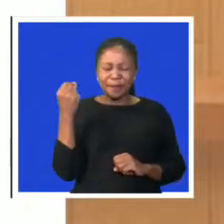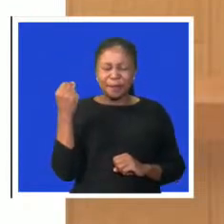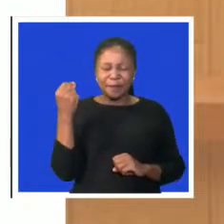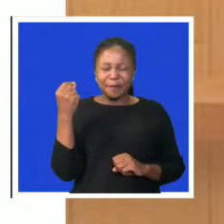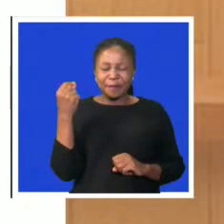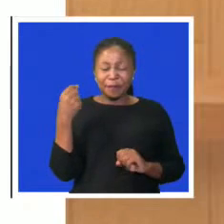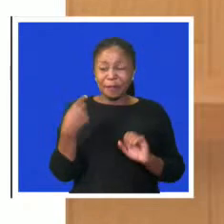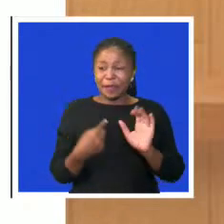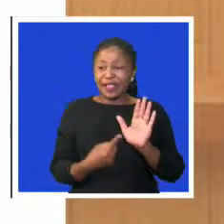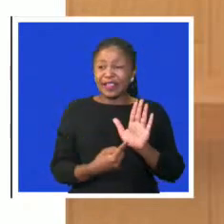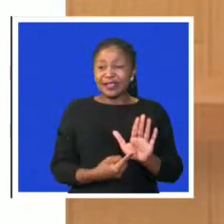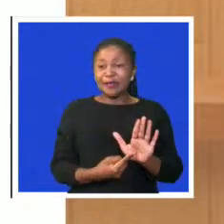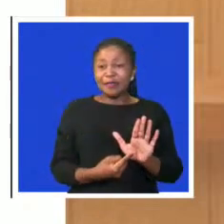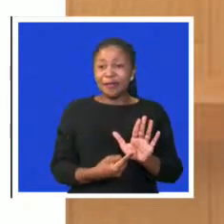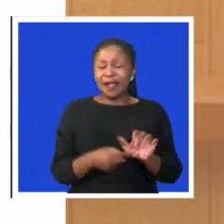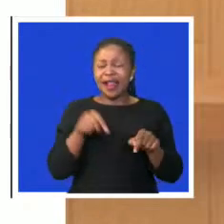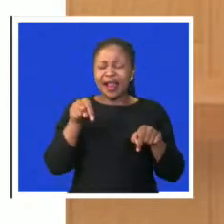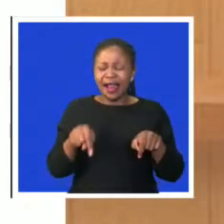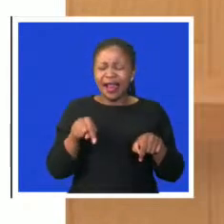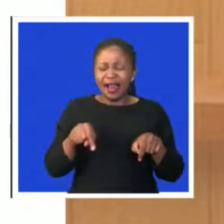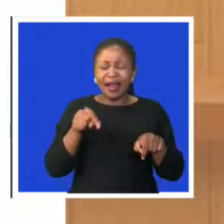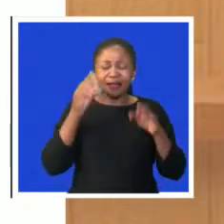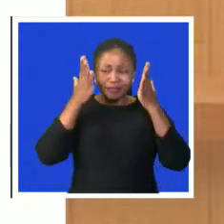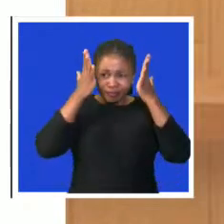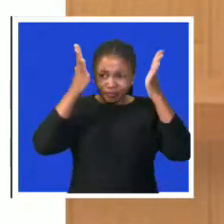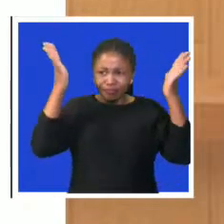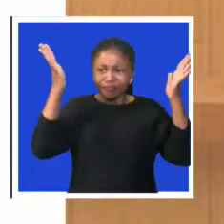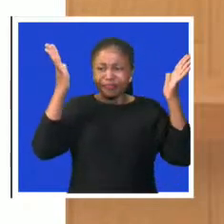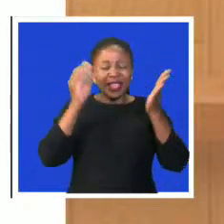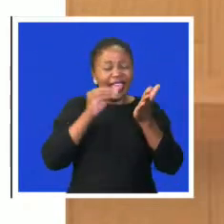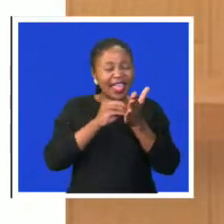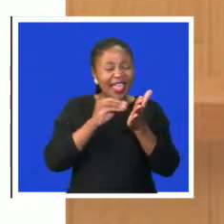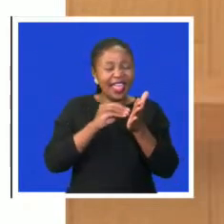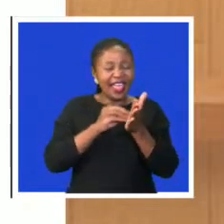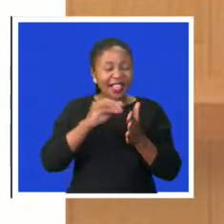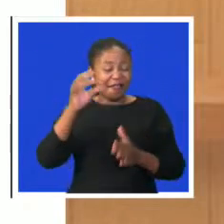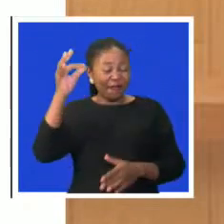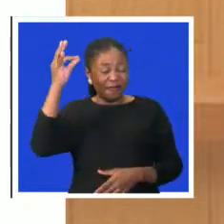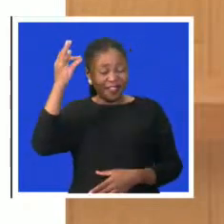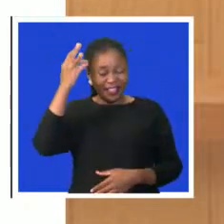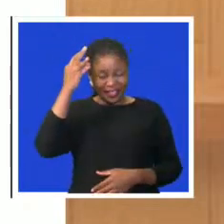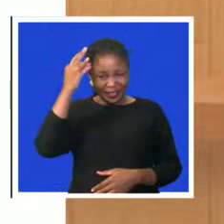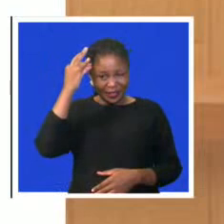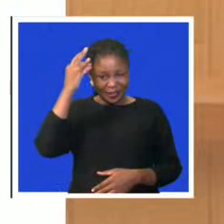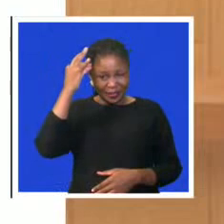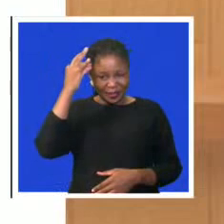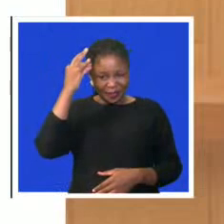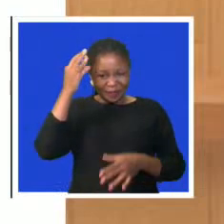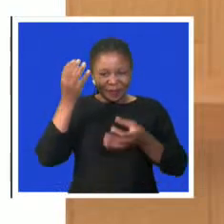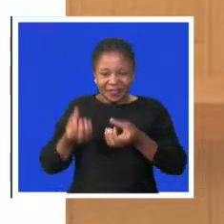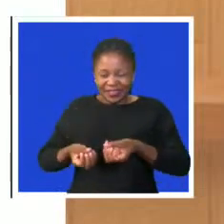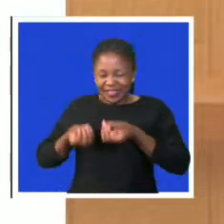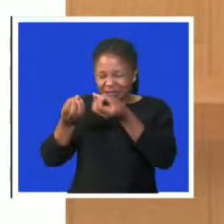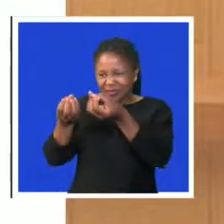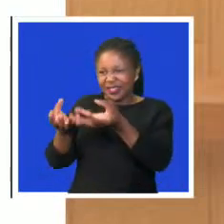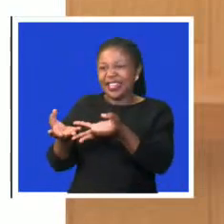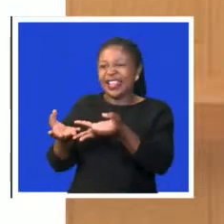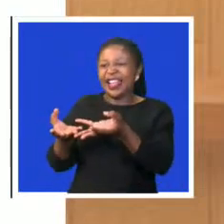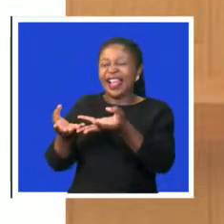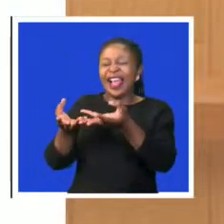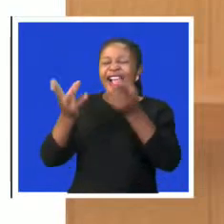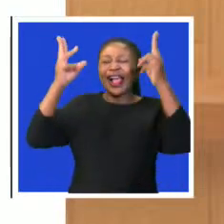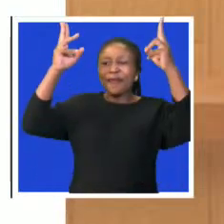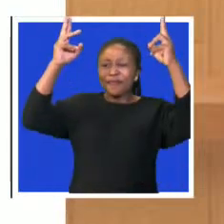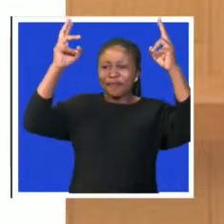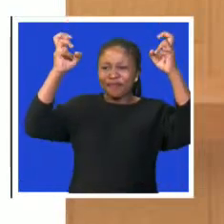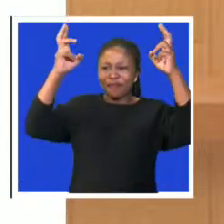king. Our king, dear Lena, we give him a title which we say Ingwenyama. Then